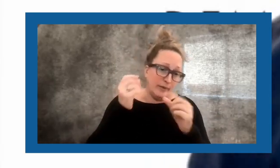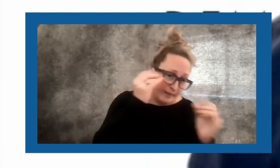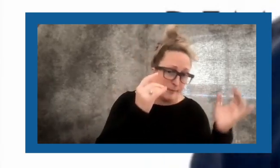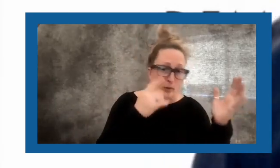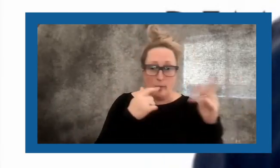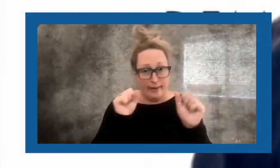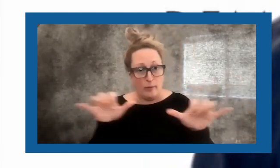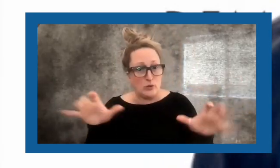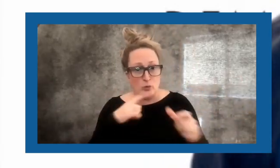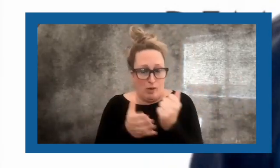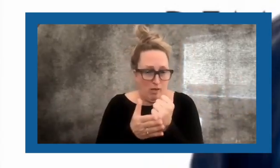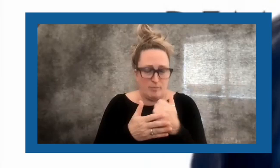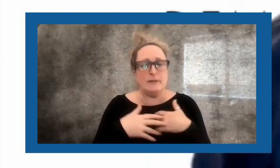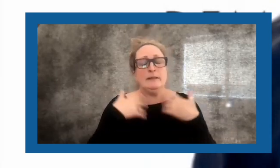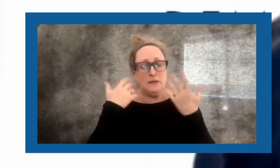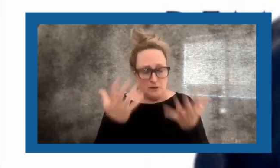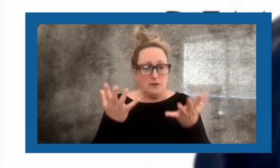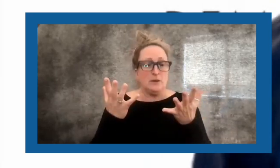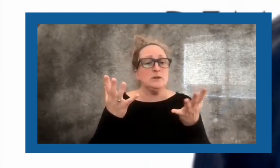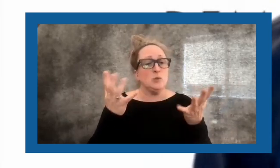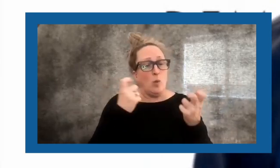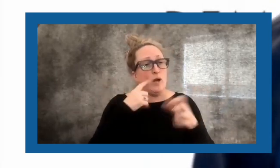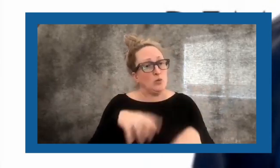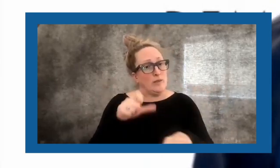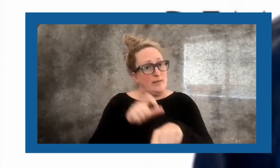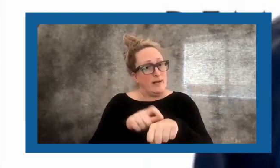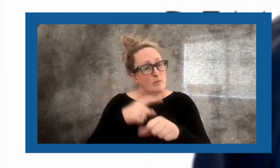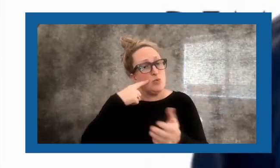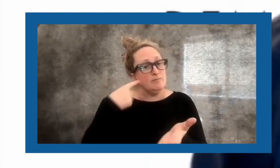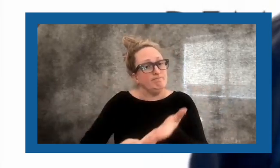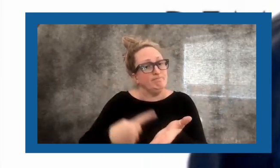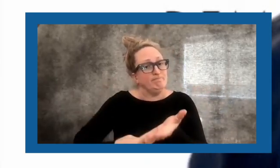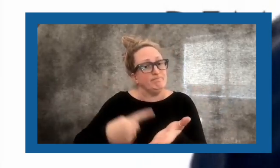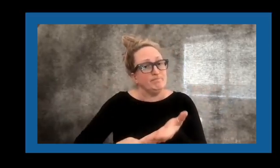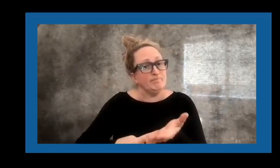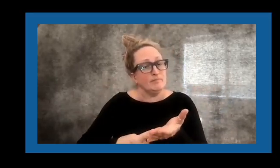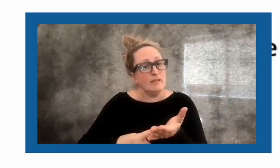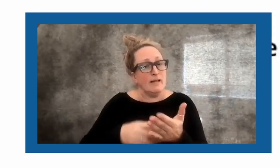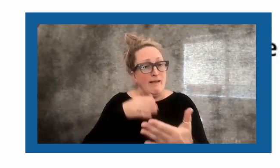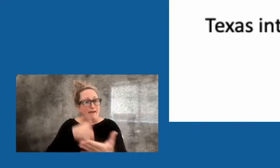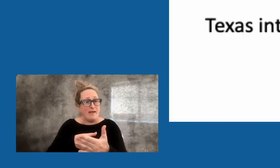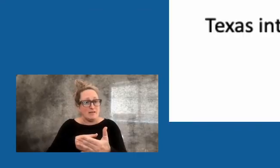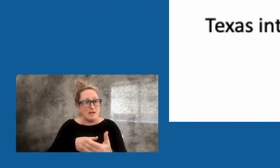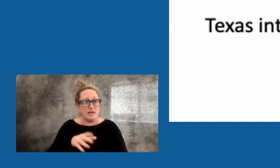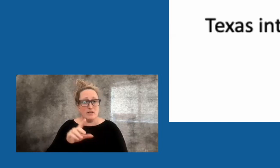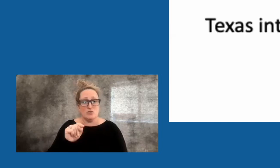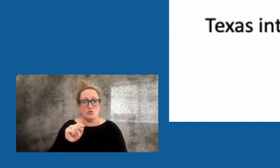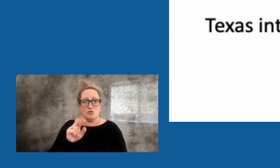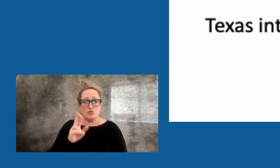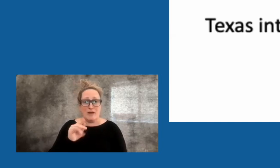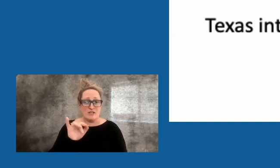what can we do to help. So we wanted to take some time to talk about the anti-transgender bills that